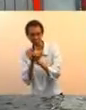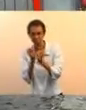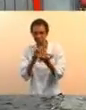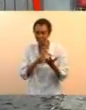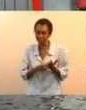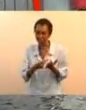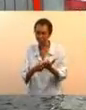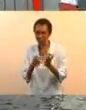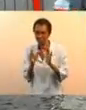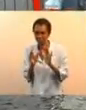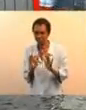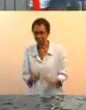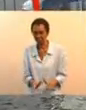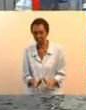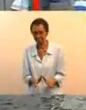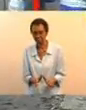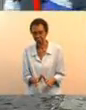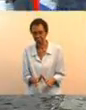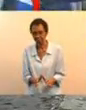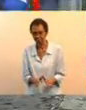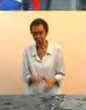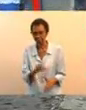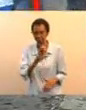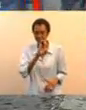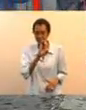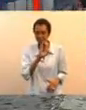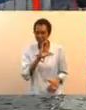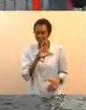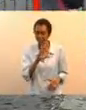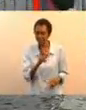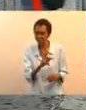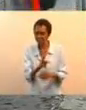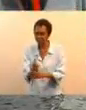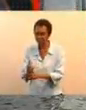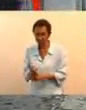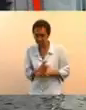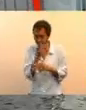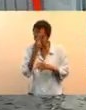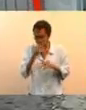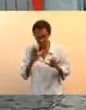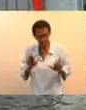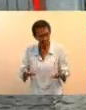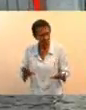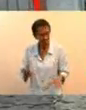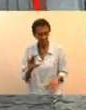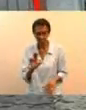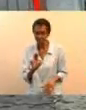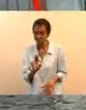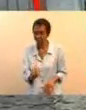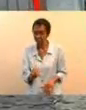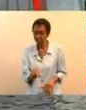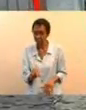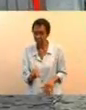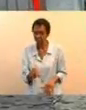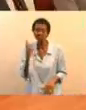doing so. The Commission does not offer any childcare facilities while you are in mediation.